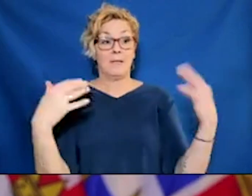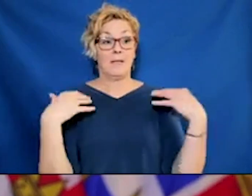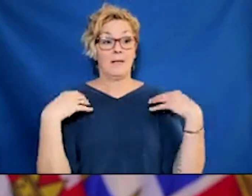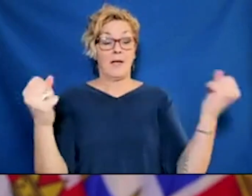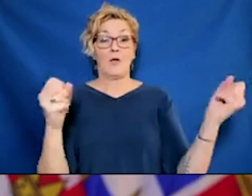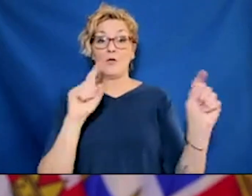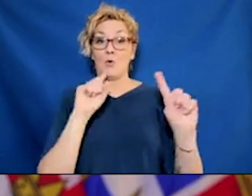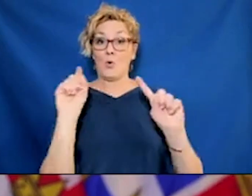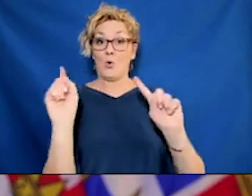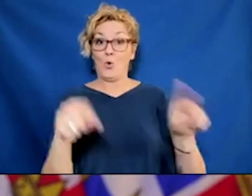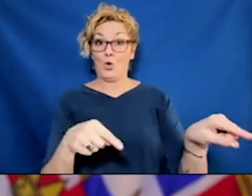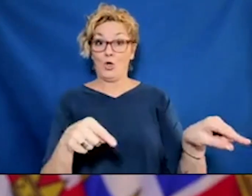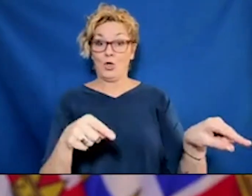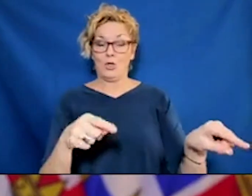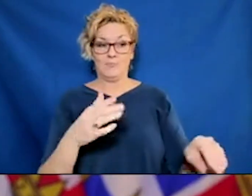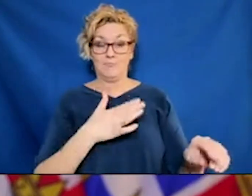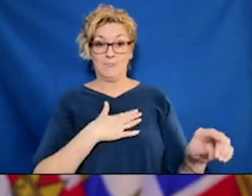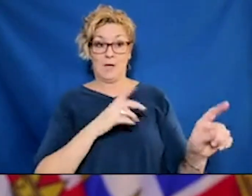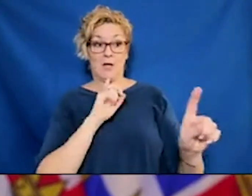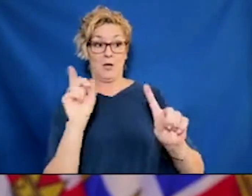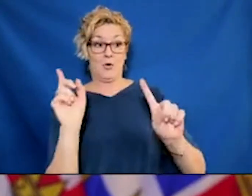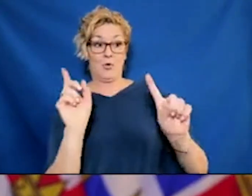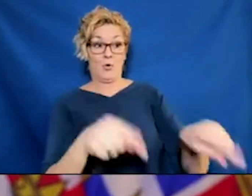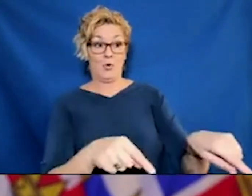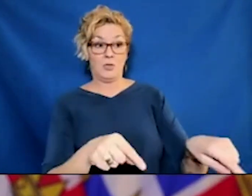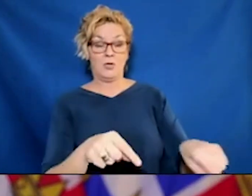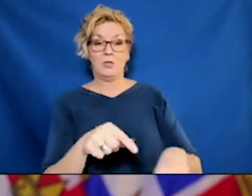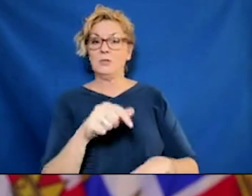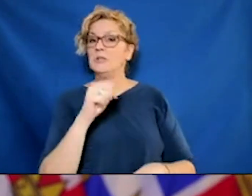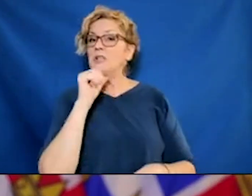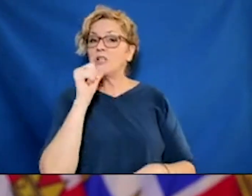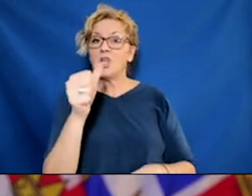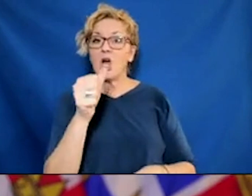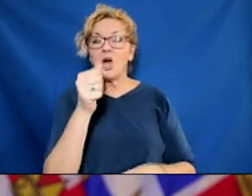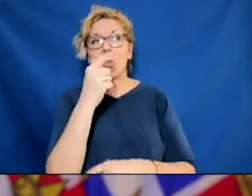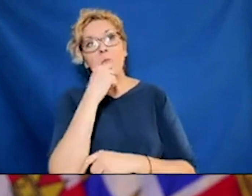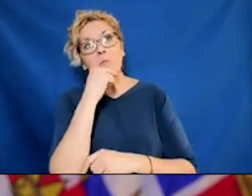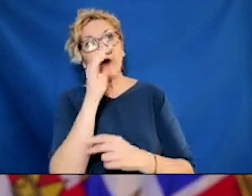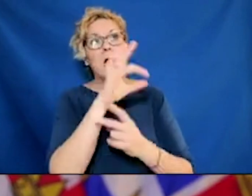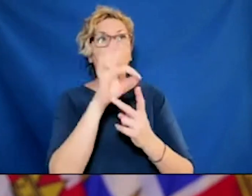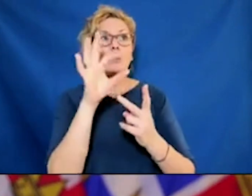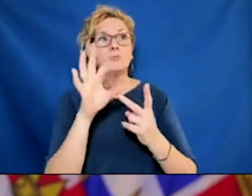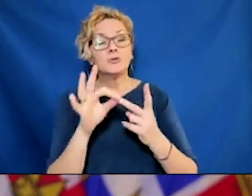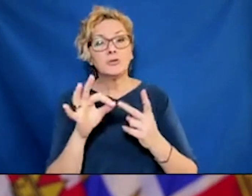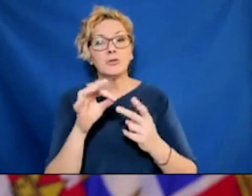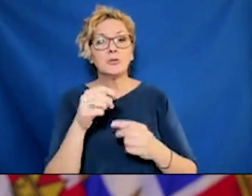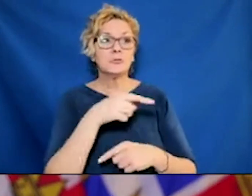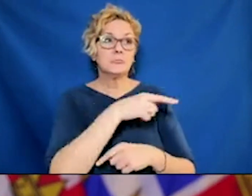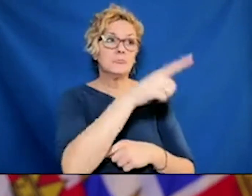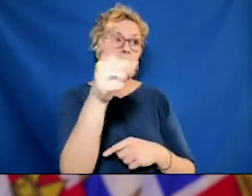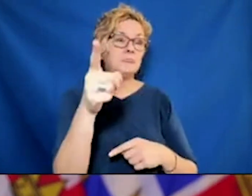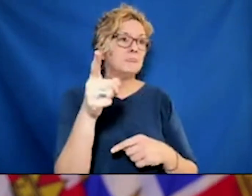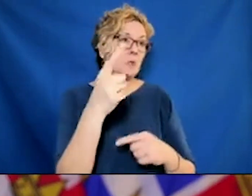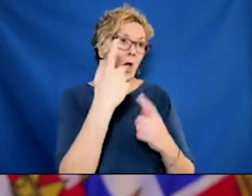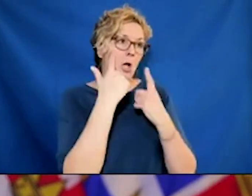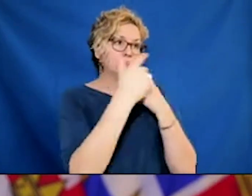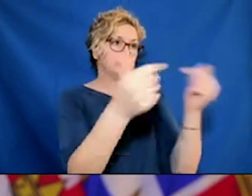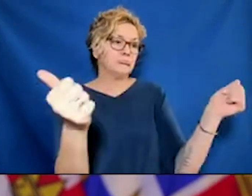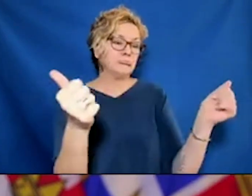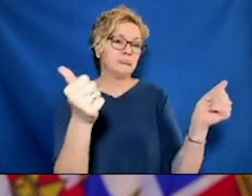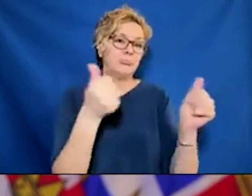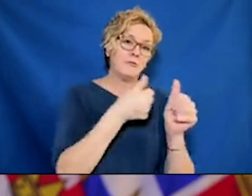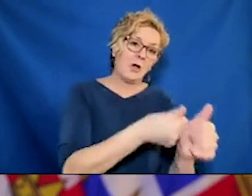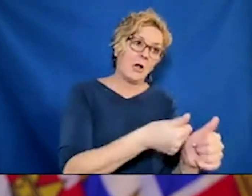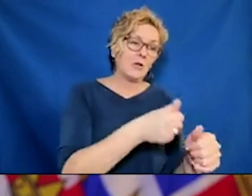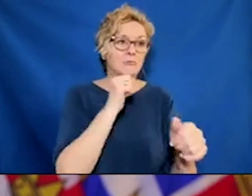It is a strong recommendation from us, particularly not to travel